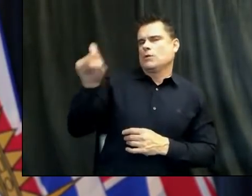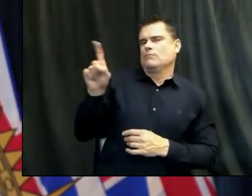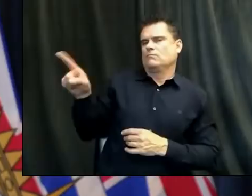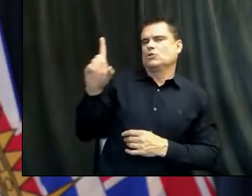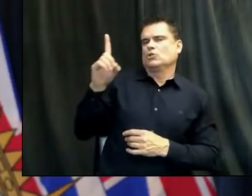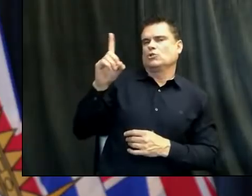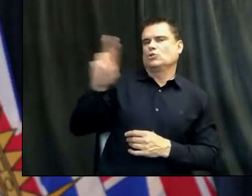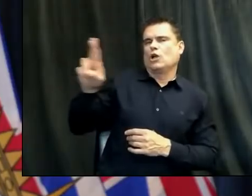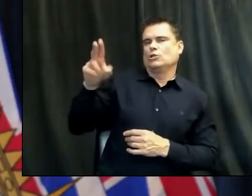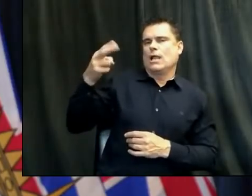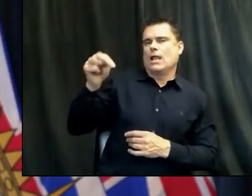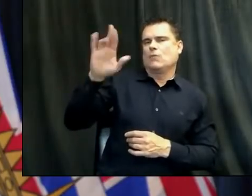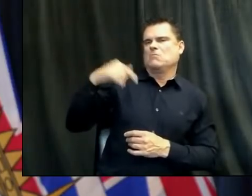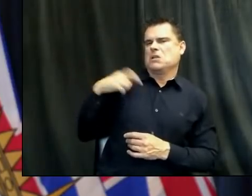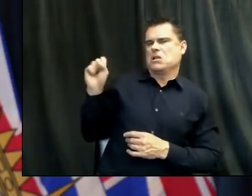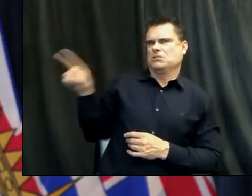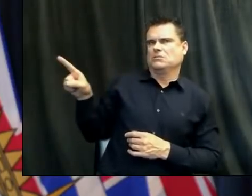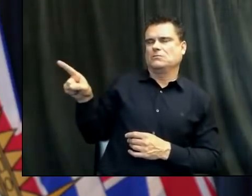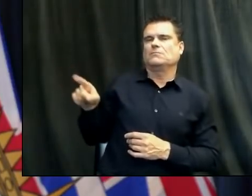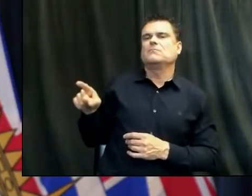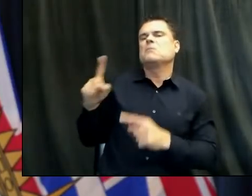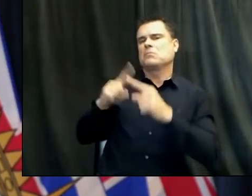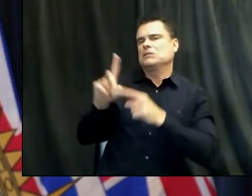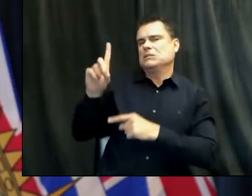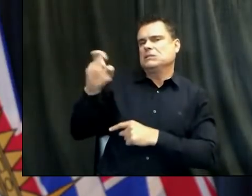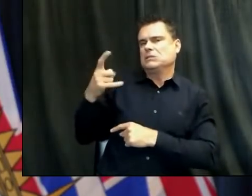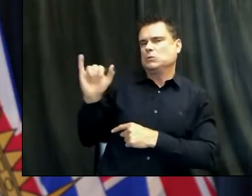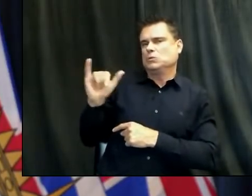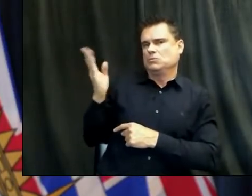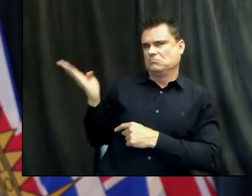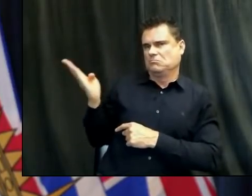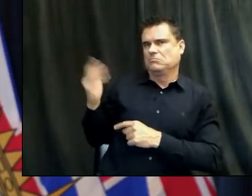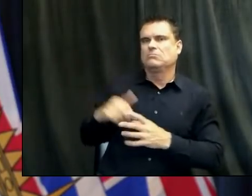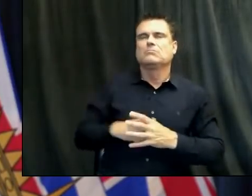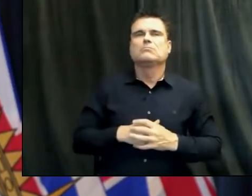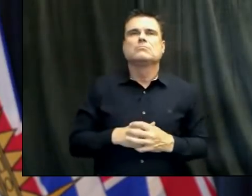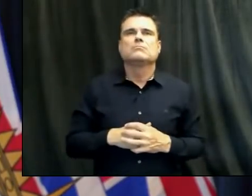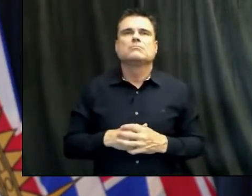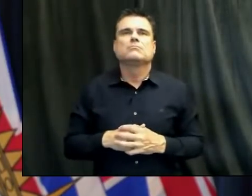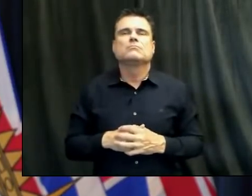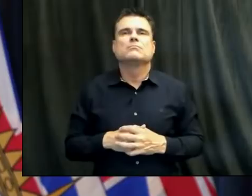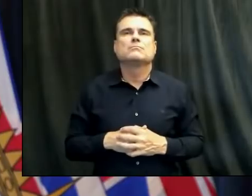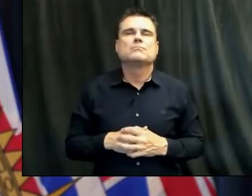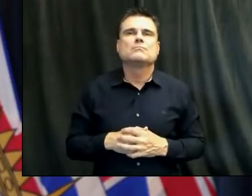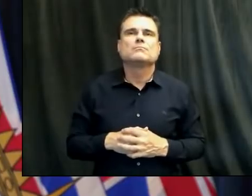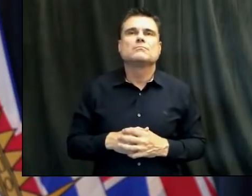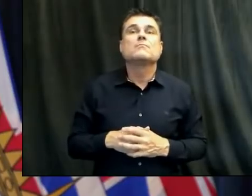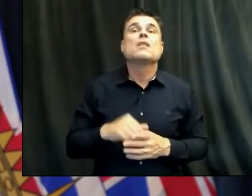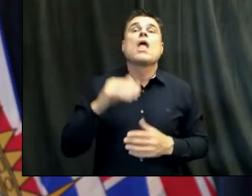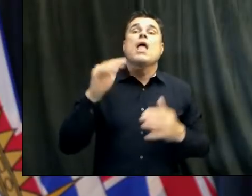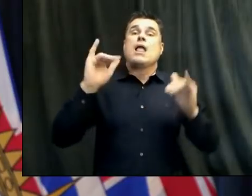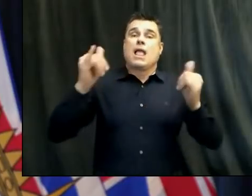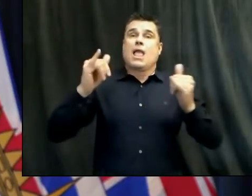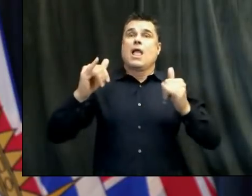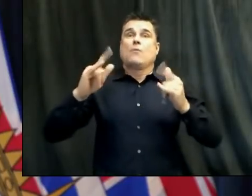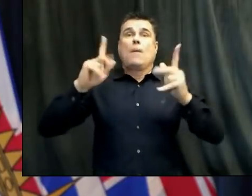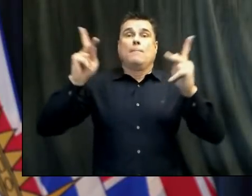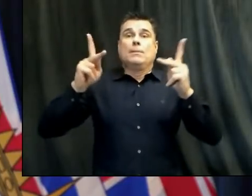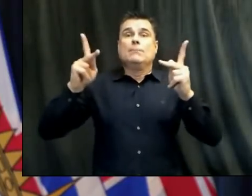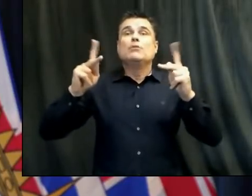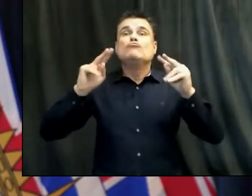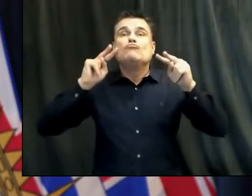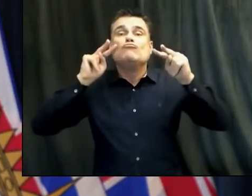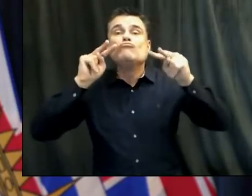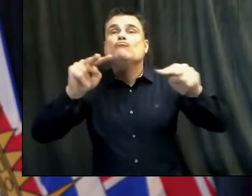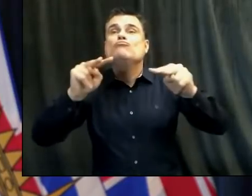officials in health authorities have said for a few weeks that contact tracers are becoming stretched to their limits as case